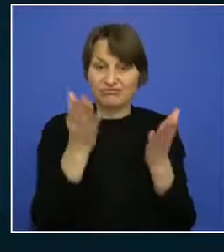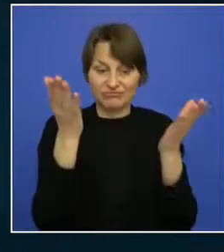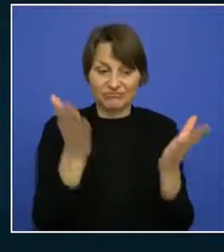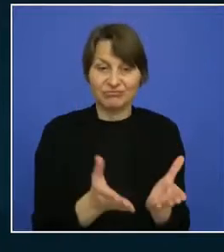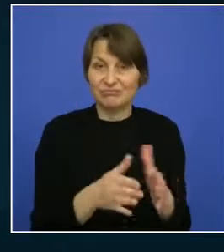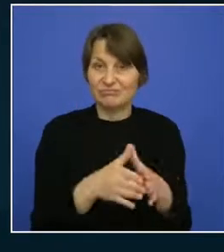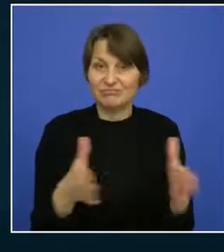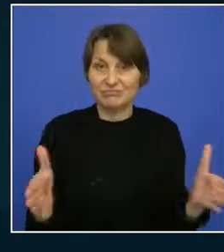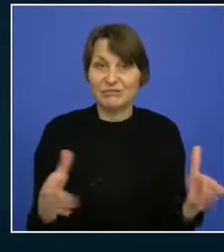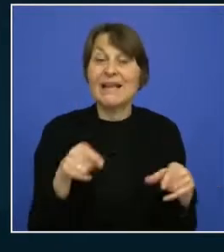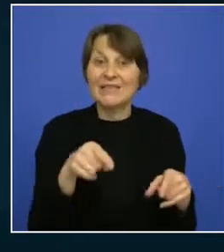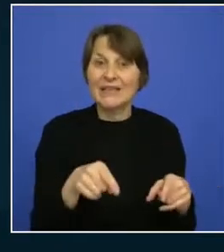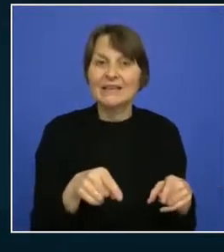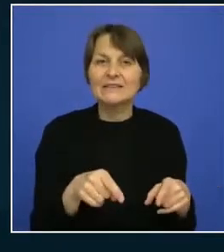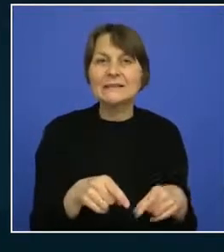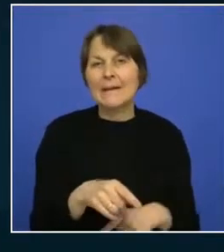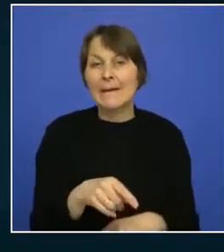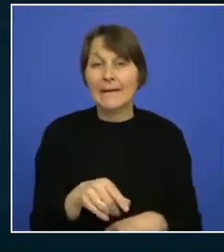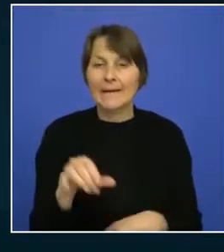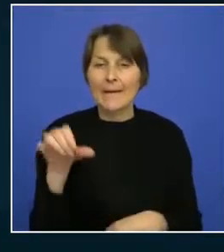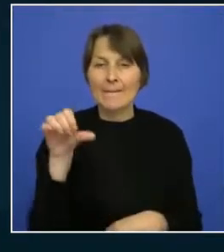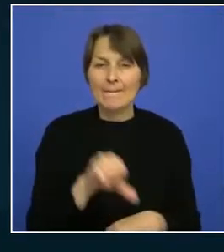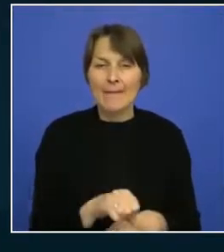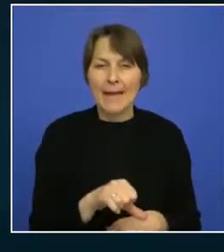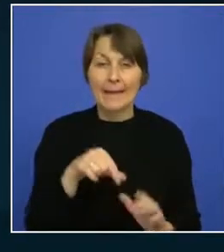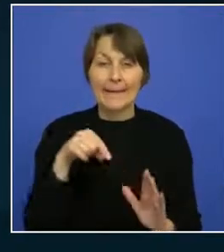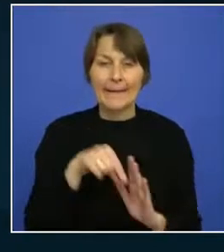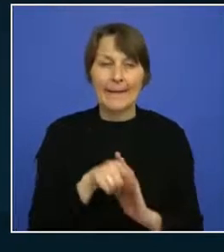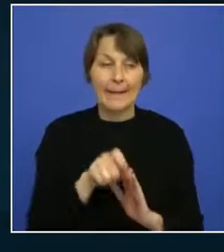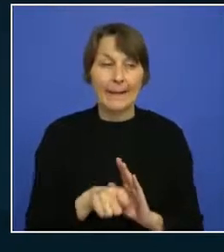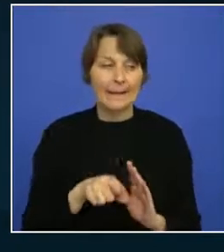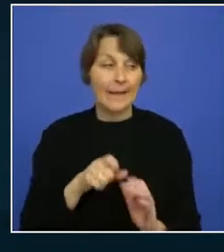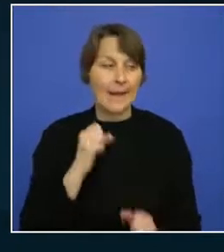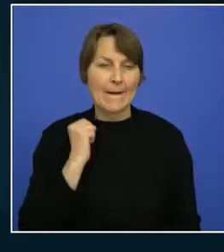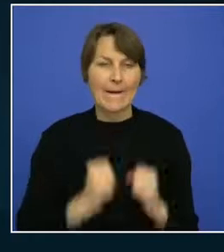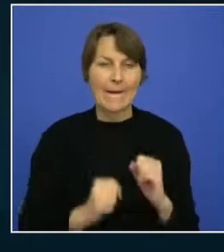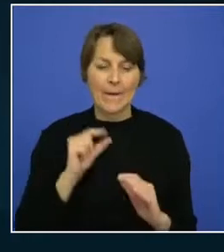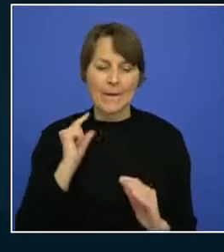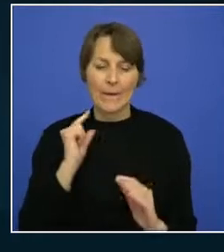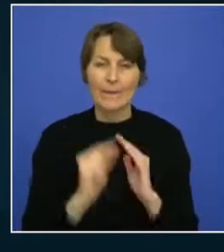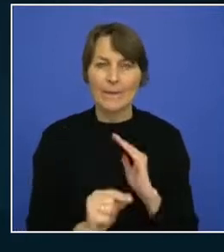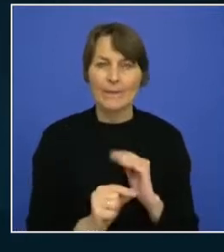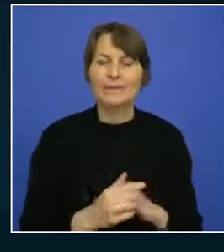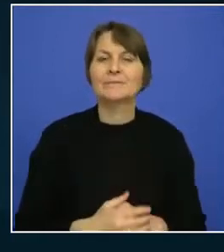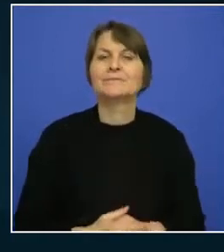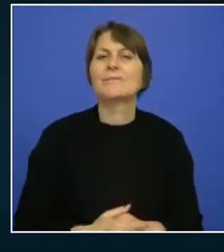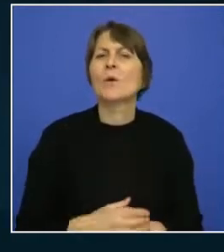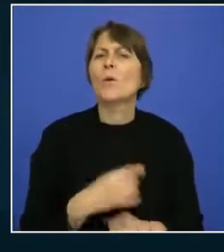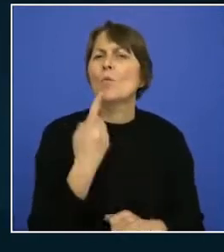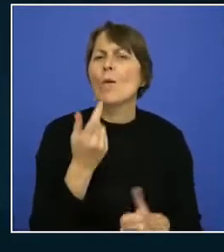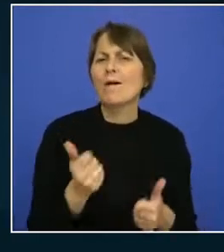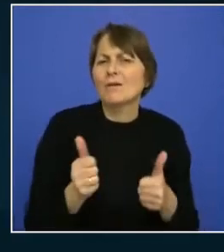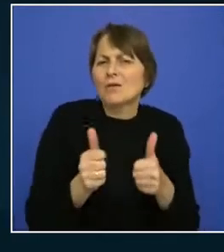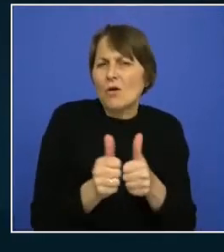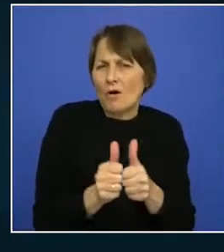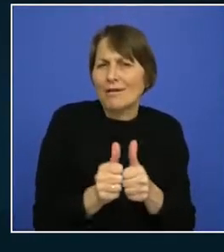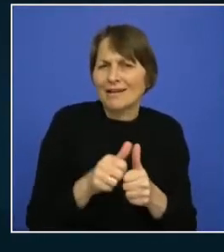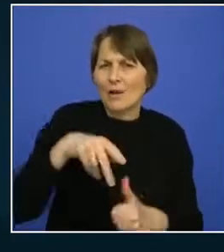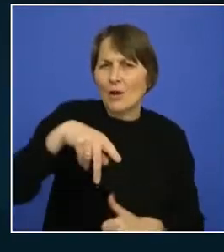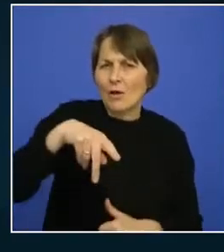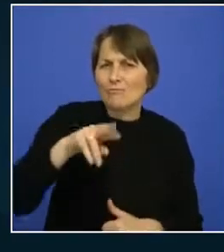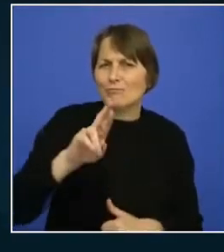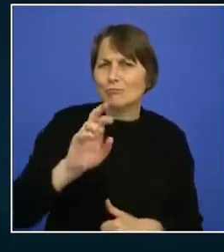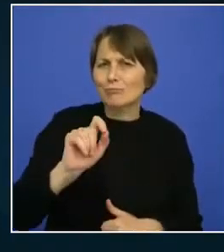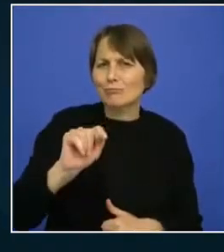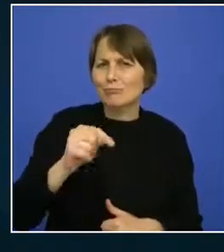get away. And so I have a colleague, and his name's Kirk Arthur, and he's one of the